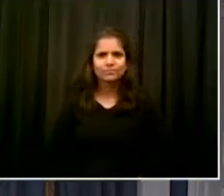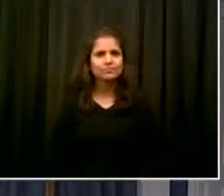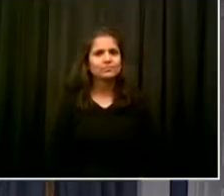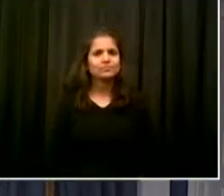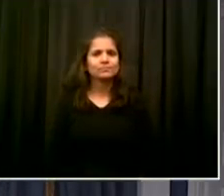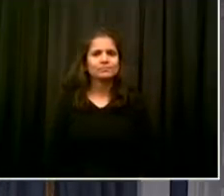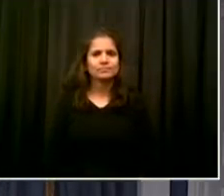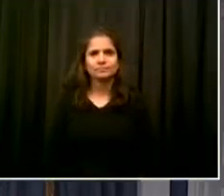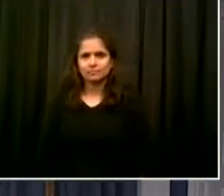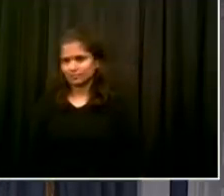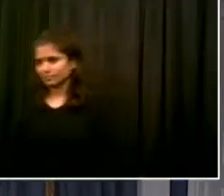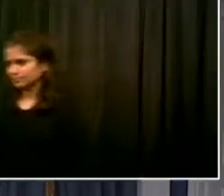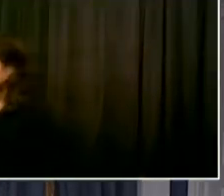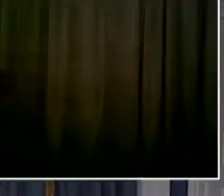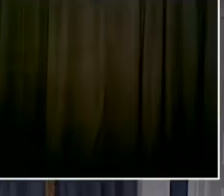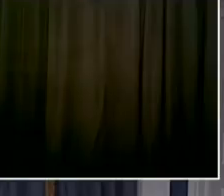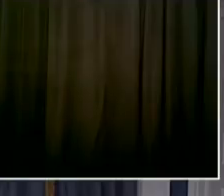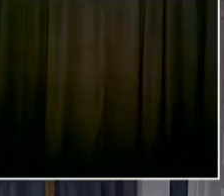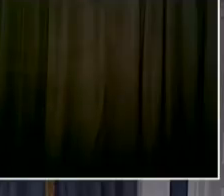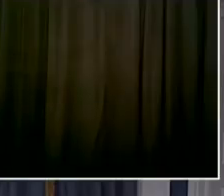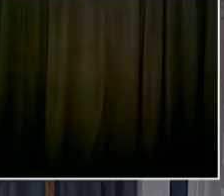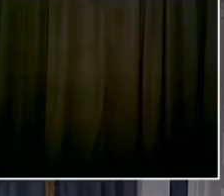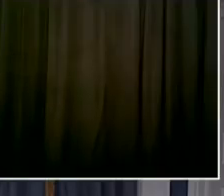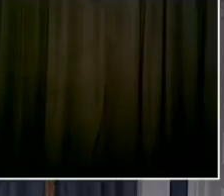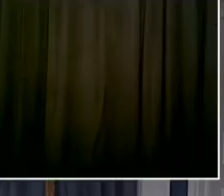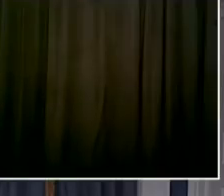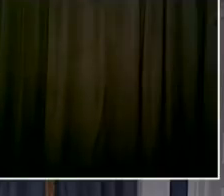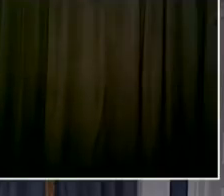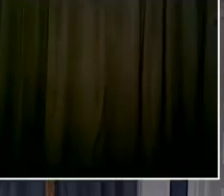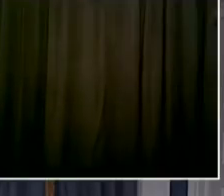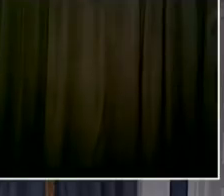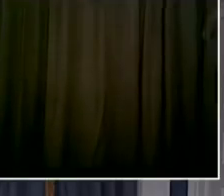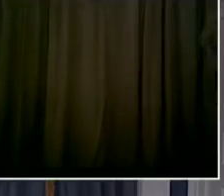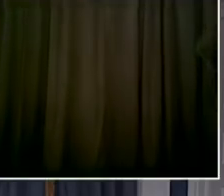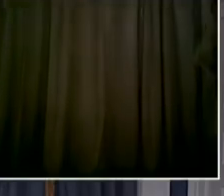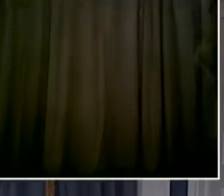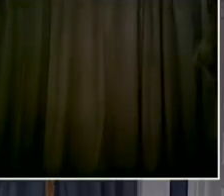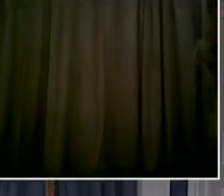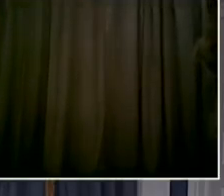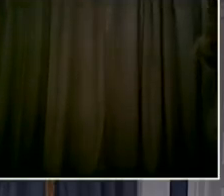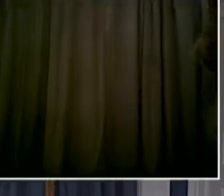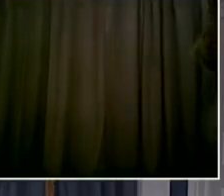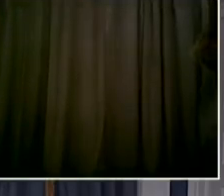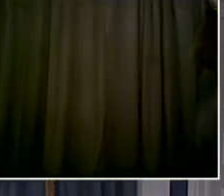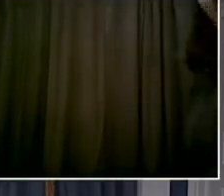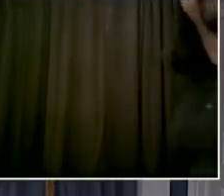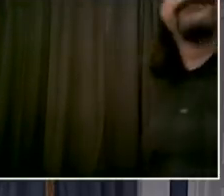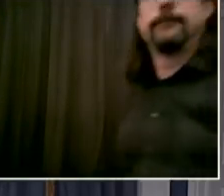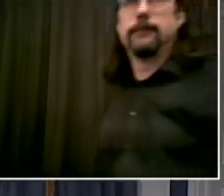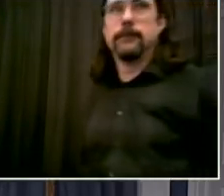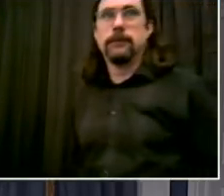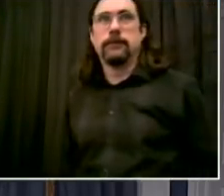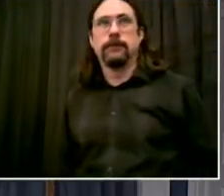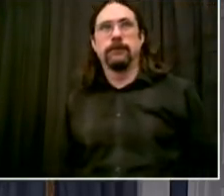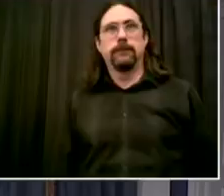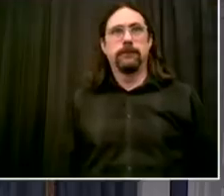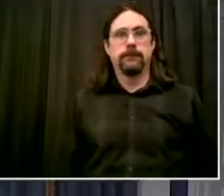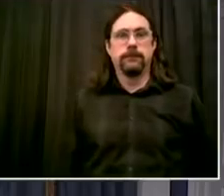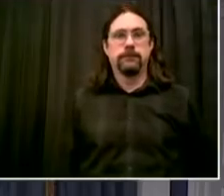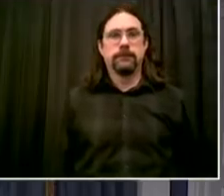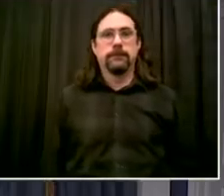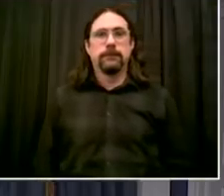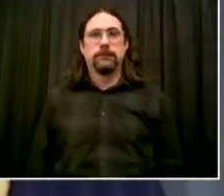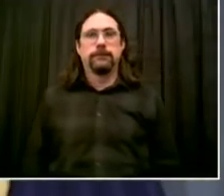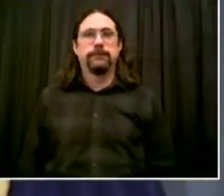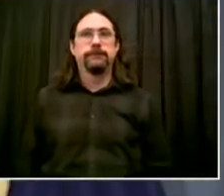much. Now, one more speaker, and she is coming to us remotely and has done extraordinary work.